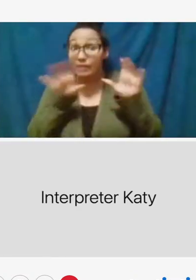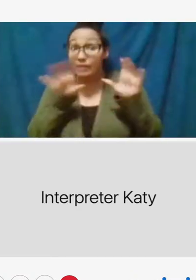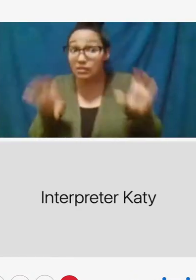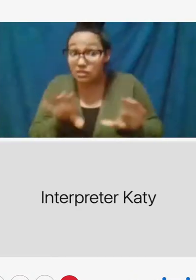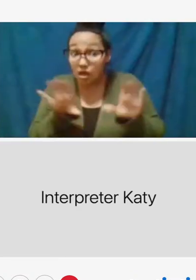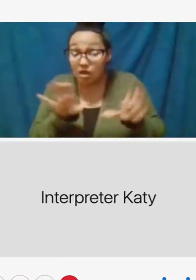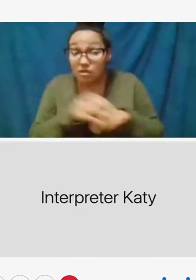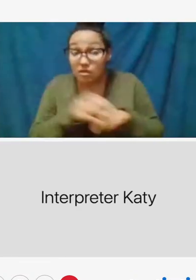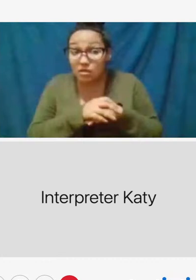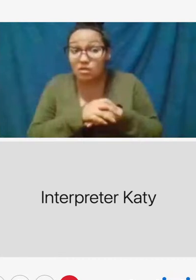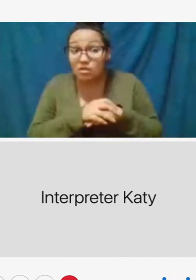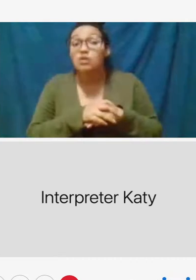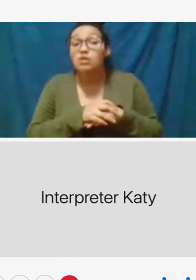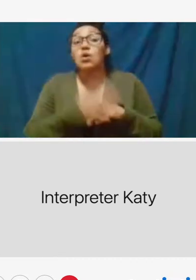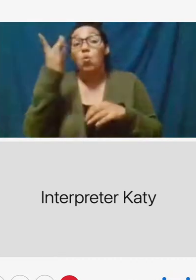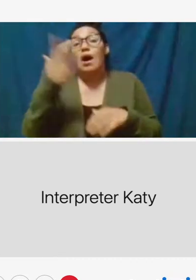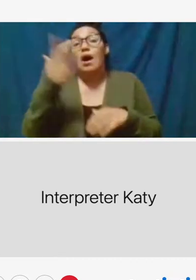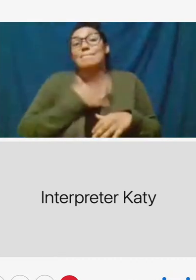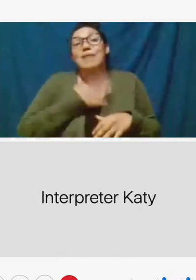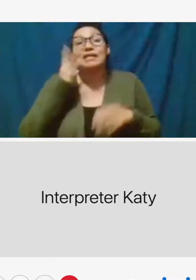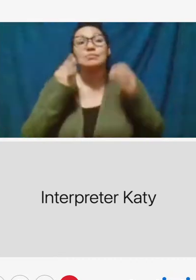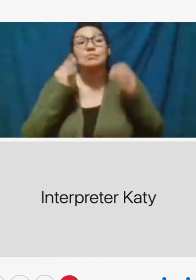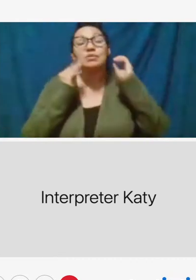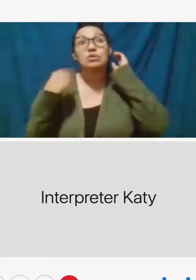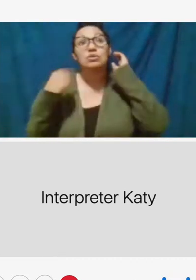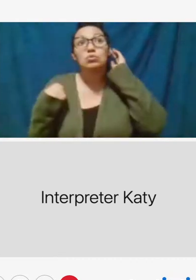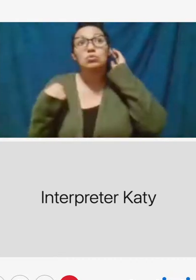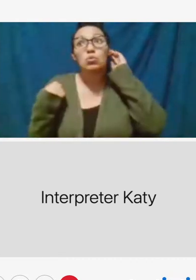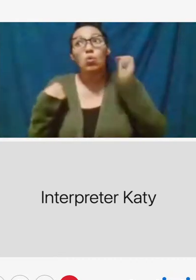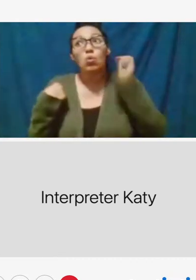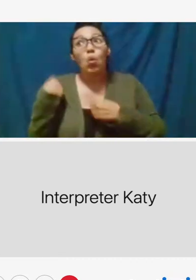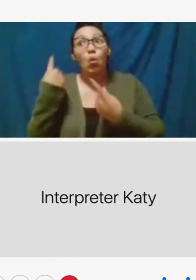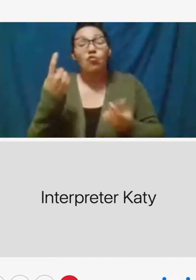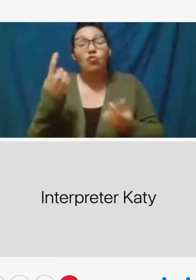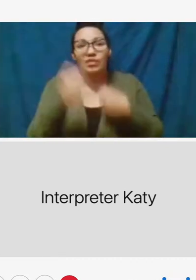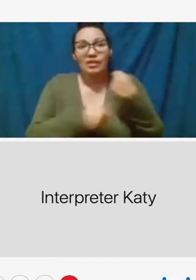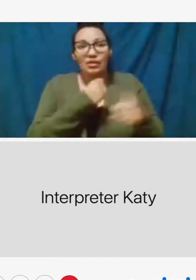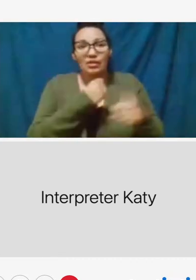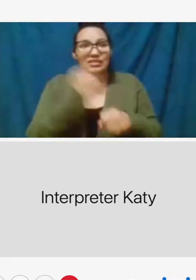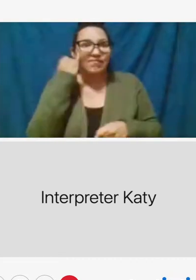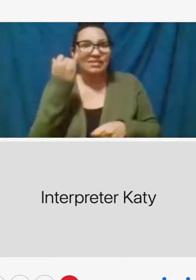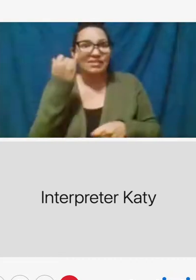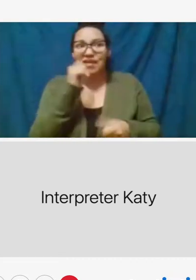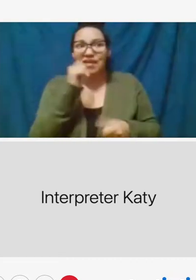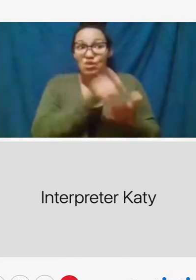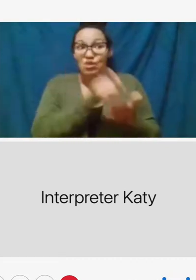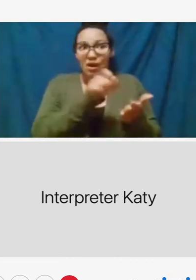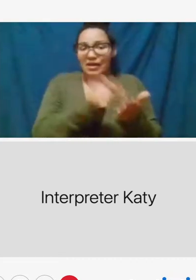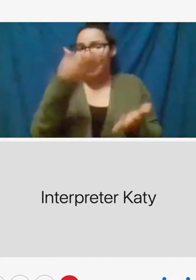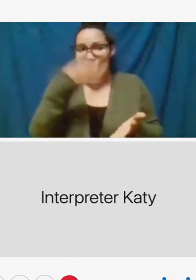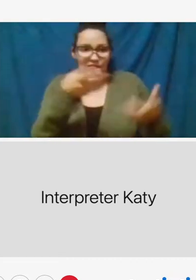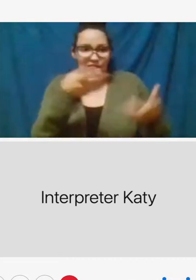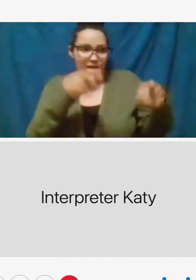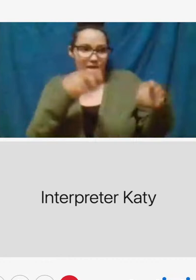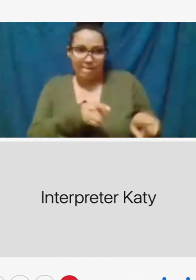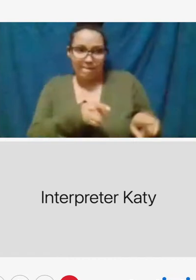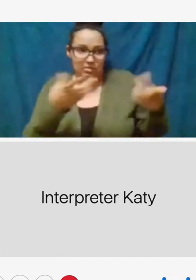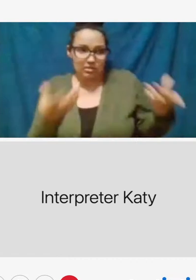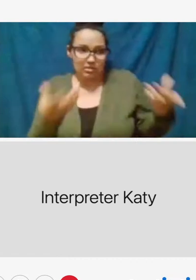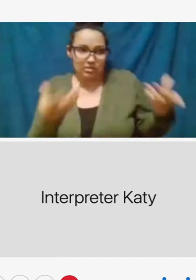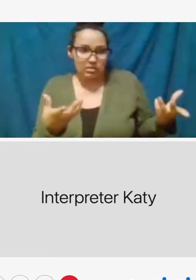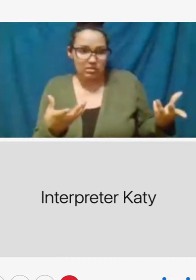over years if it's not in writing it never happens and uh you know we could say we gave